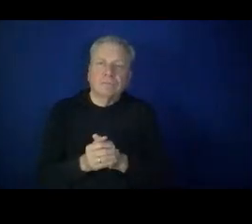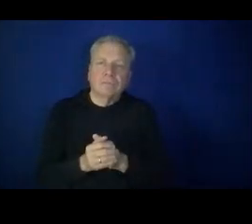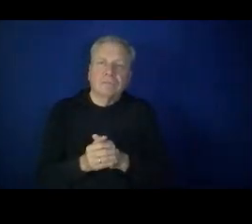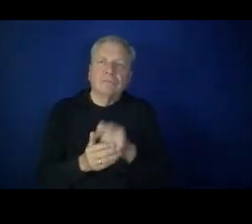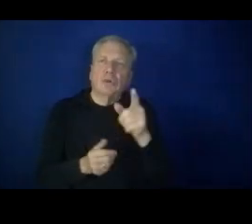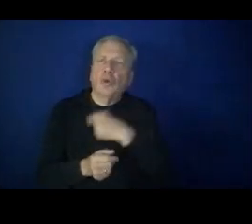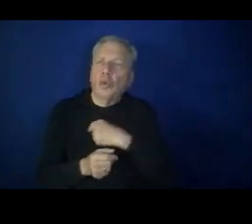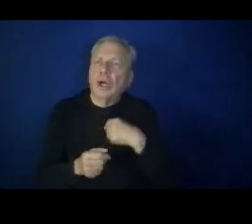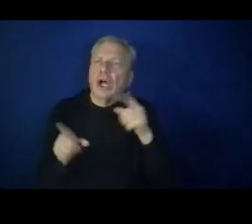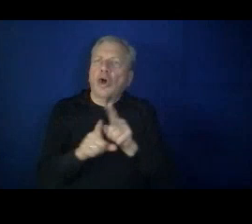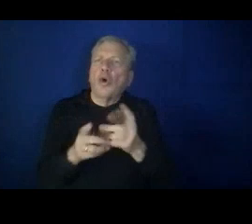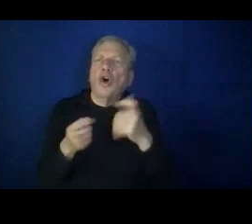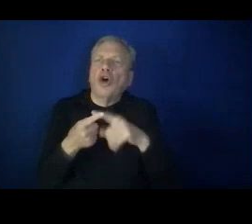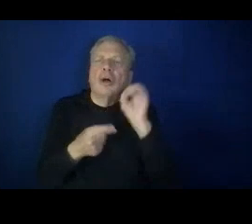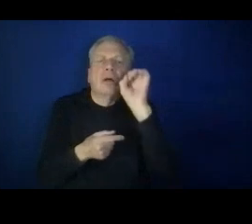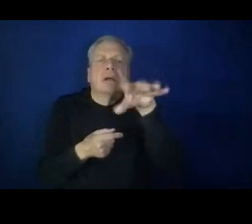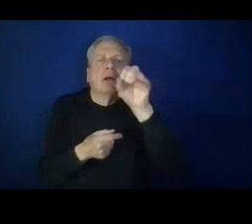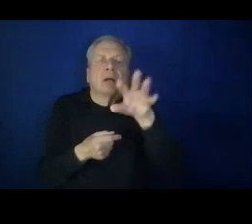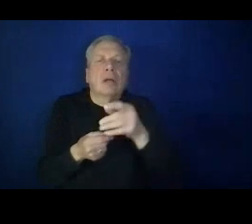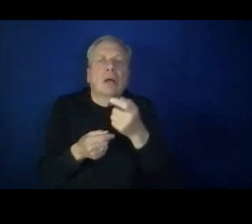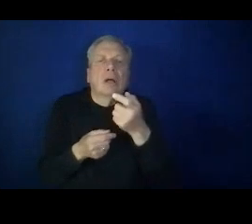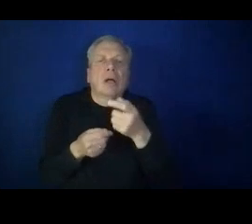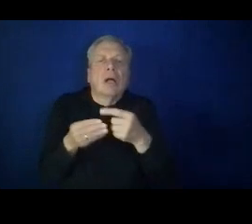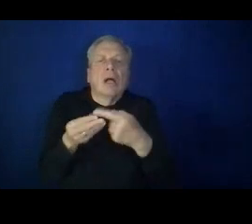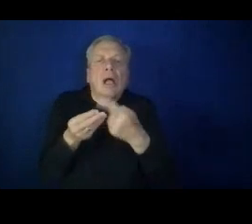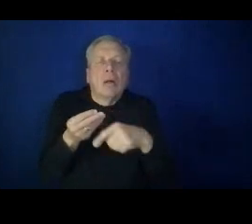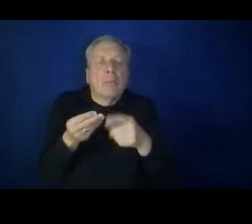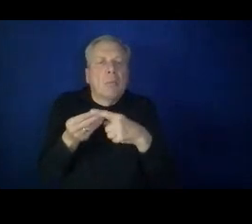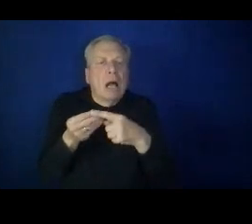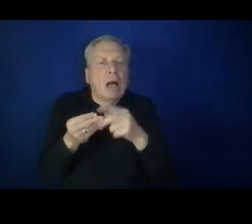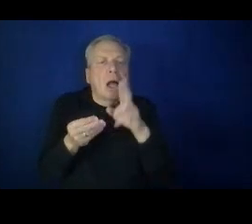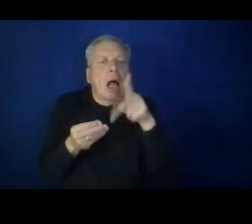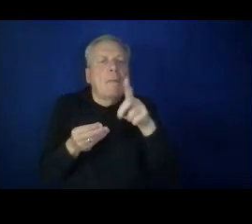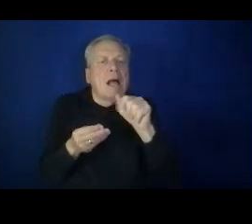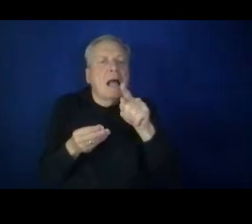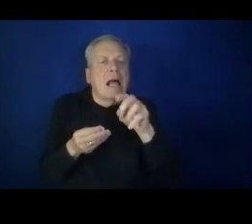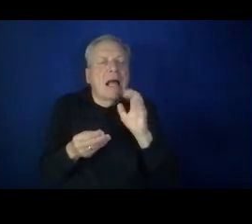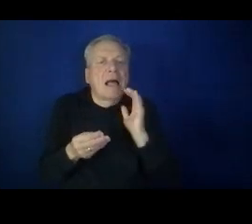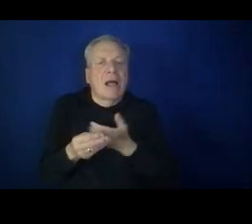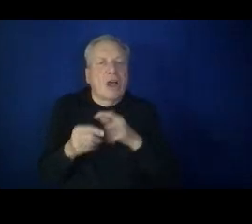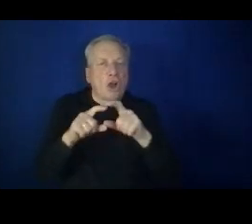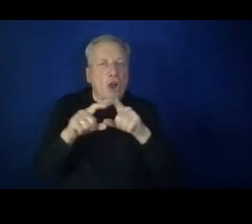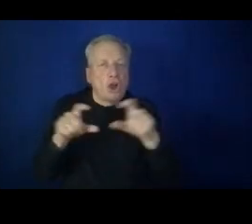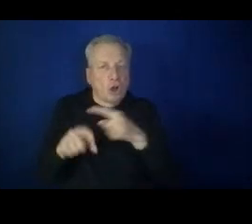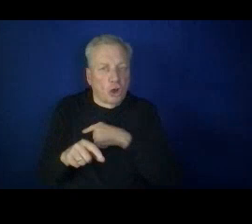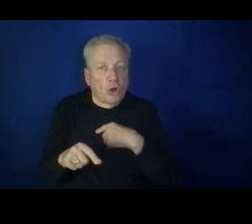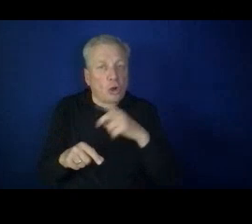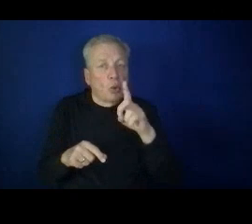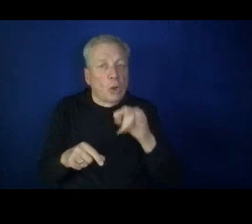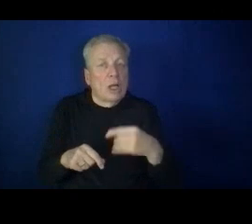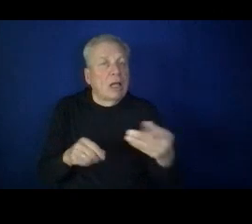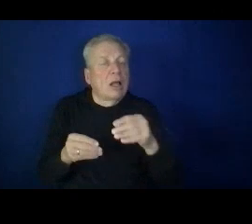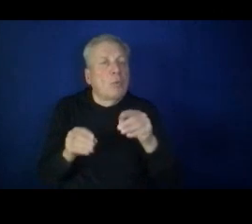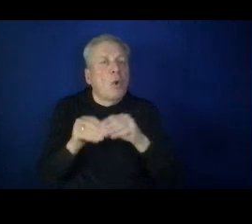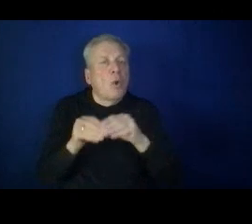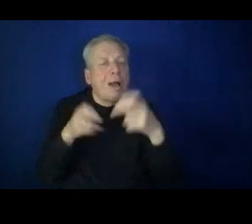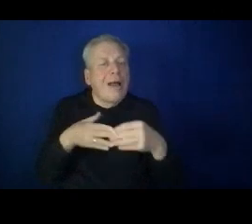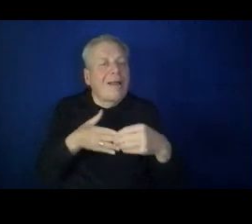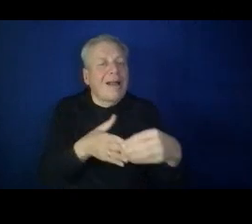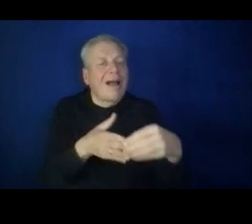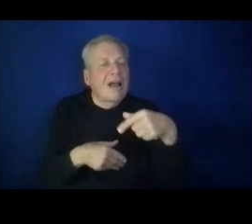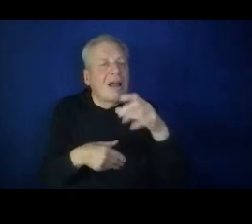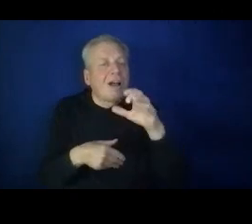we also wanted to give you a little bit of update on guide cards. So in the past, our office has issued individual guide cards for up